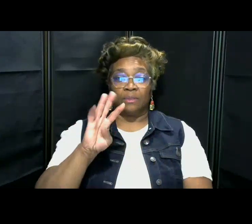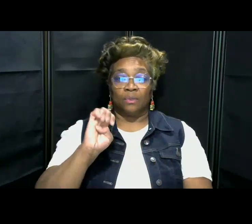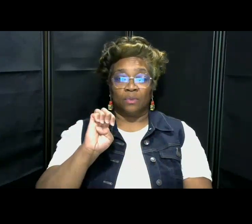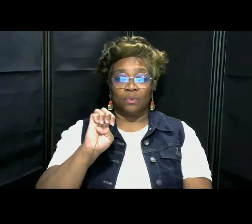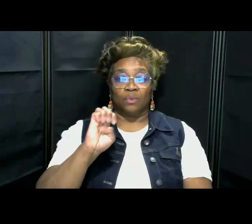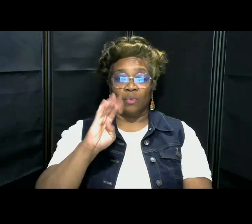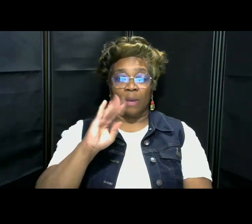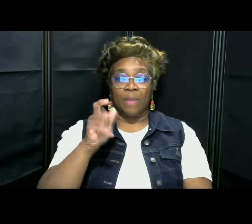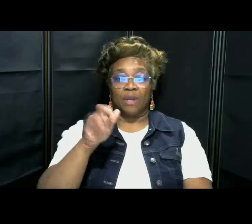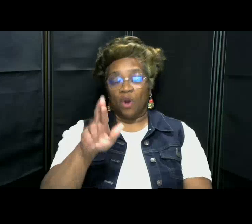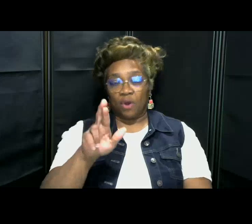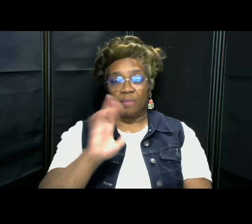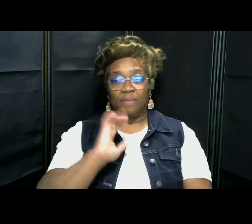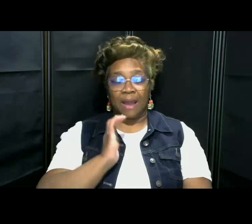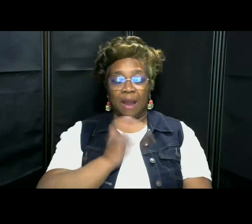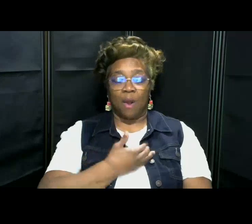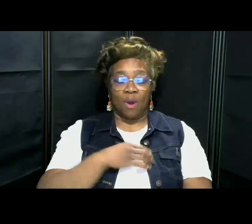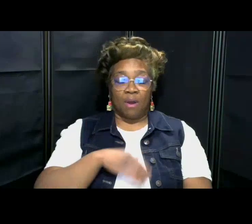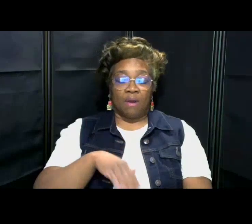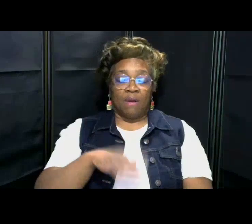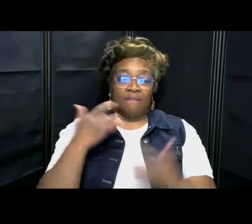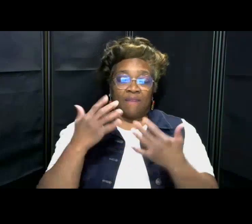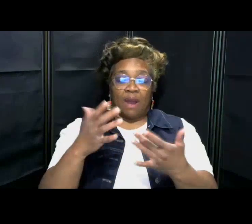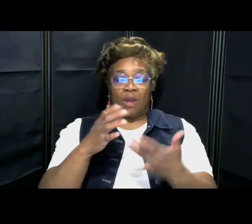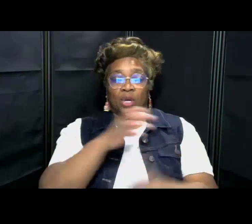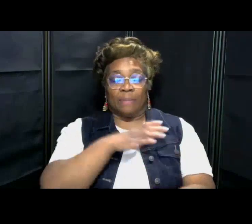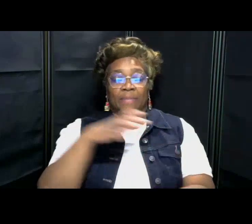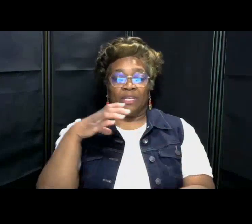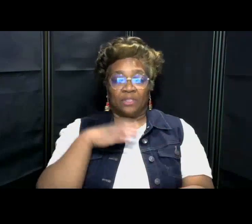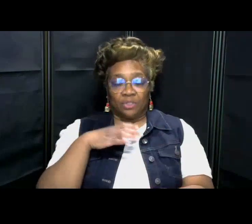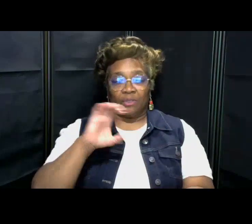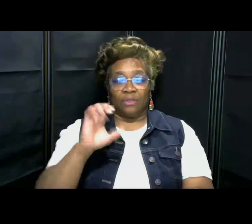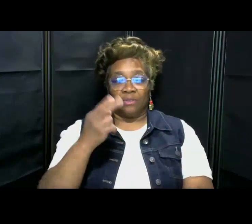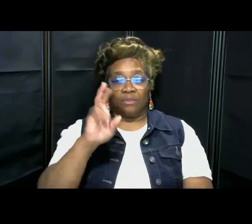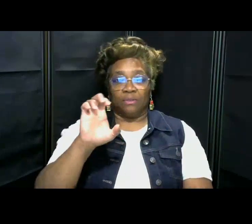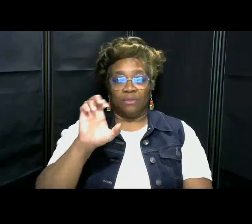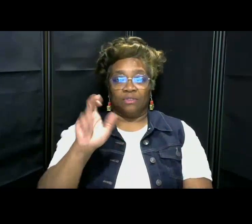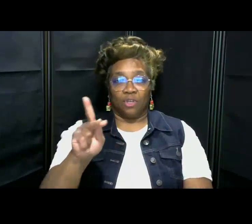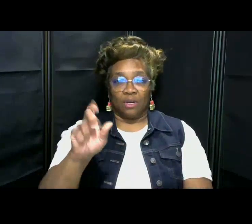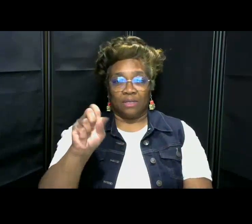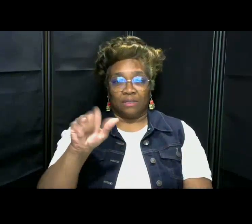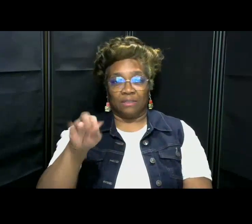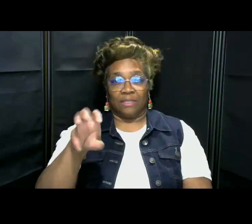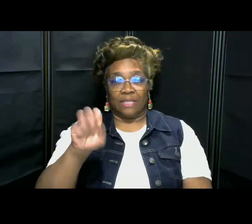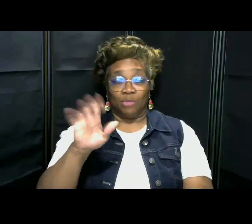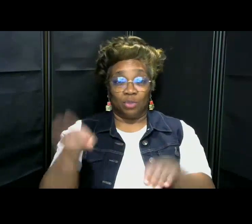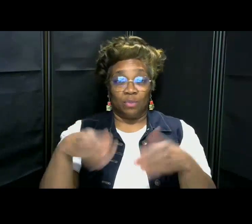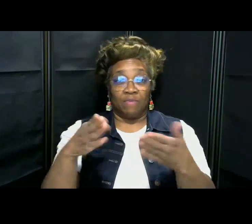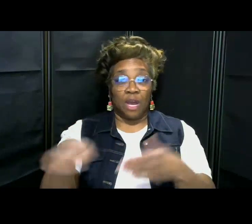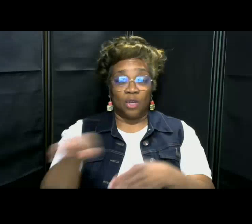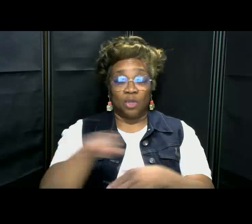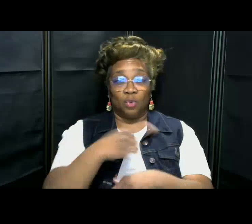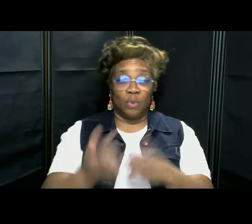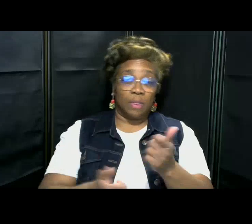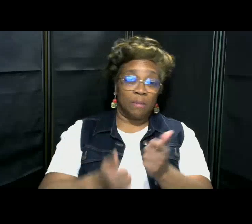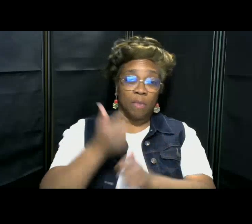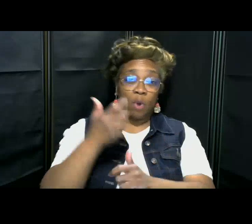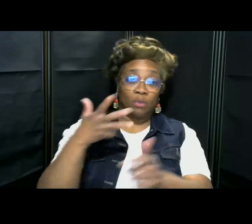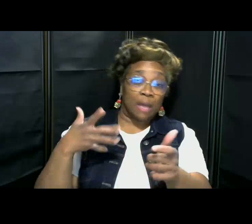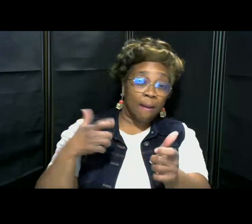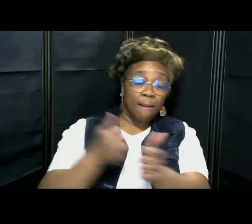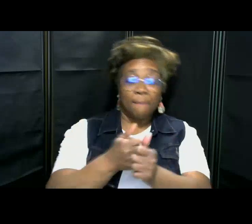Commissioner Chuck Sims, asked us to host these webinars to provide you with the most up-to-date information to stay safe and to meet